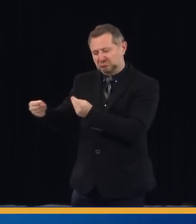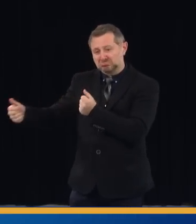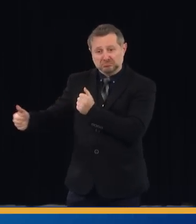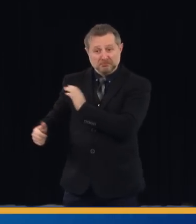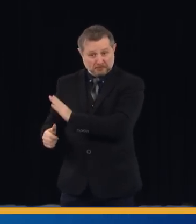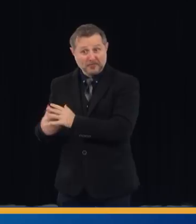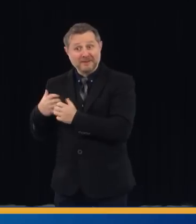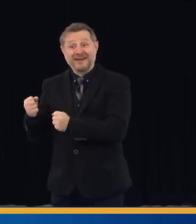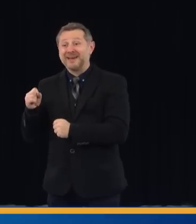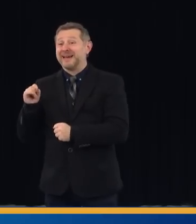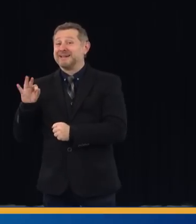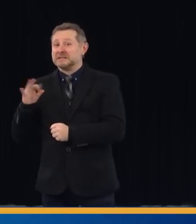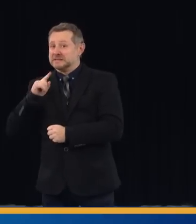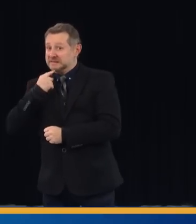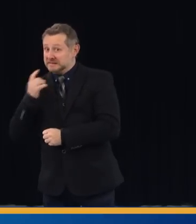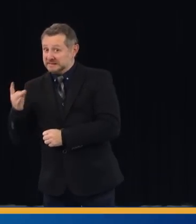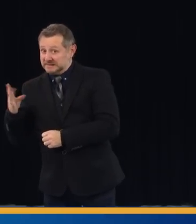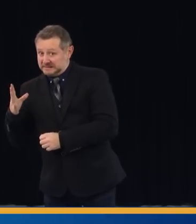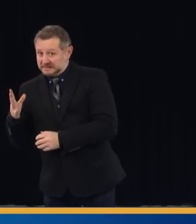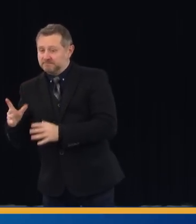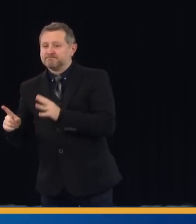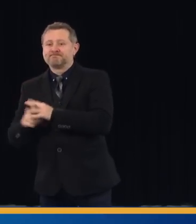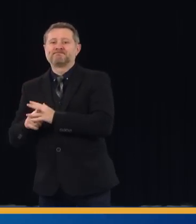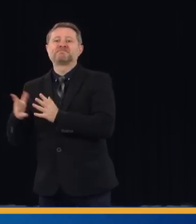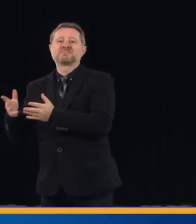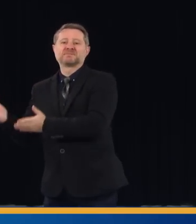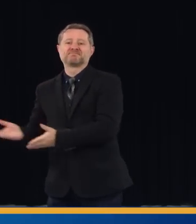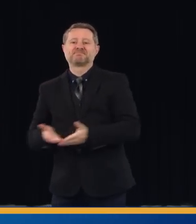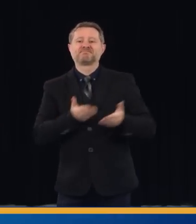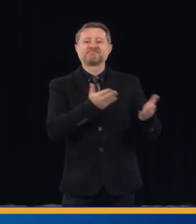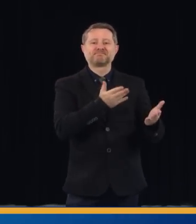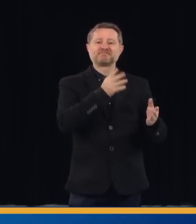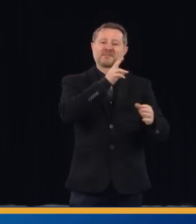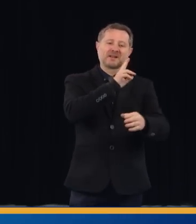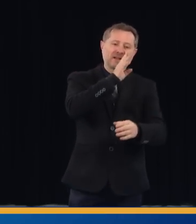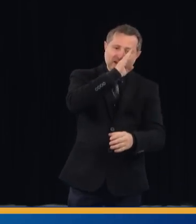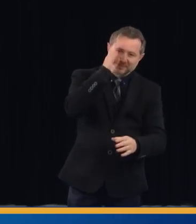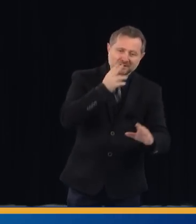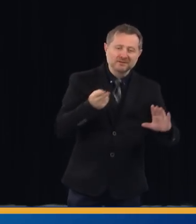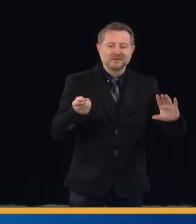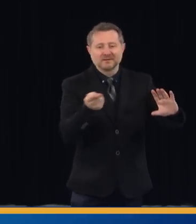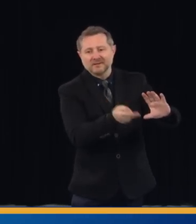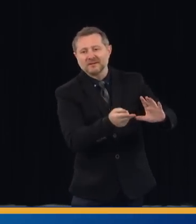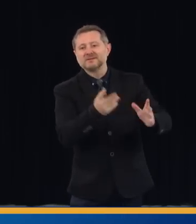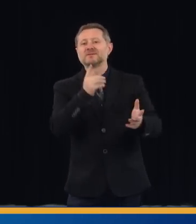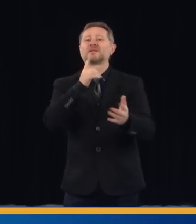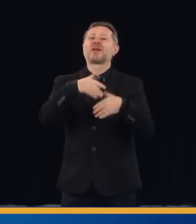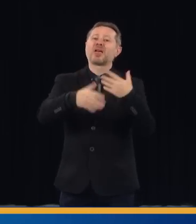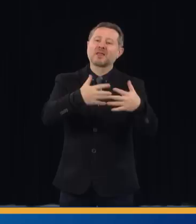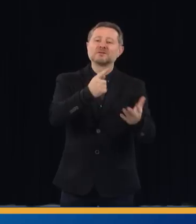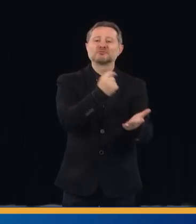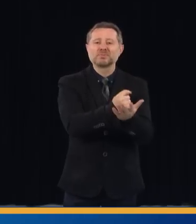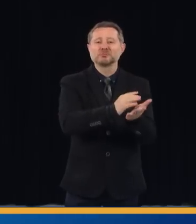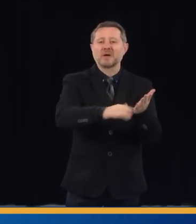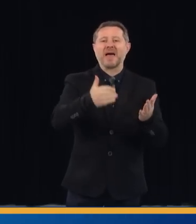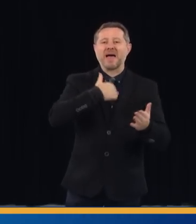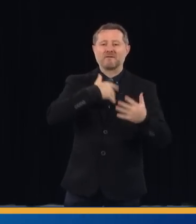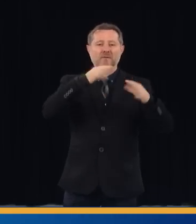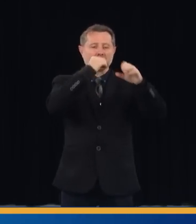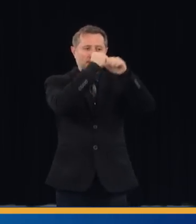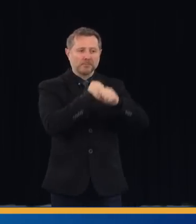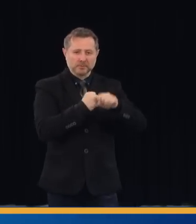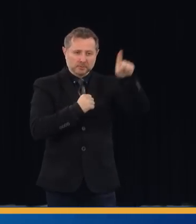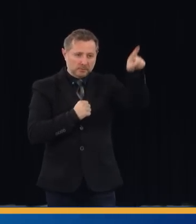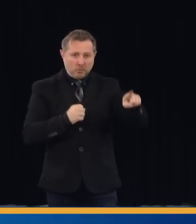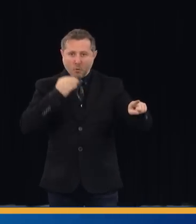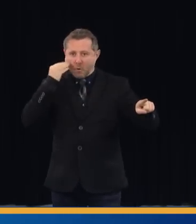bad symptoms, he'll go into the hospital, he'll be treated, and he'll be released. That's what all the numbers say. Even though